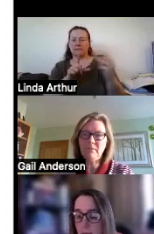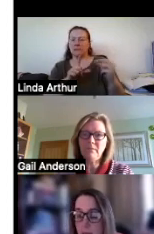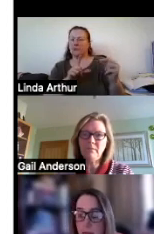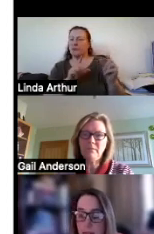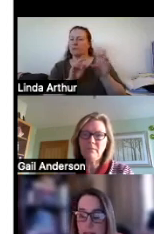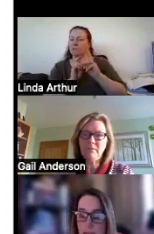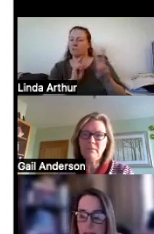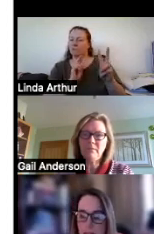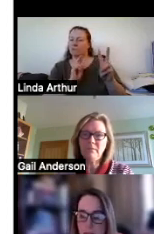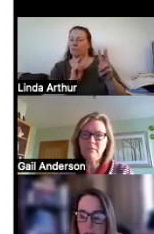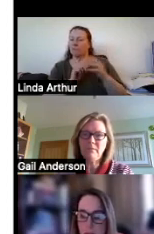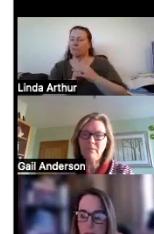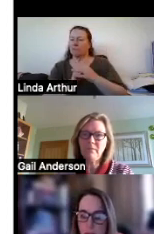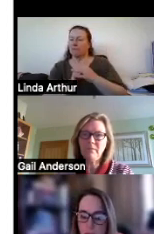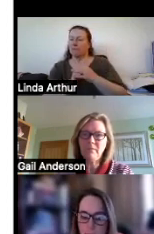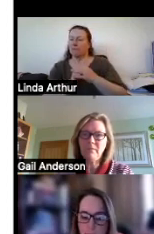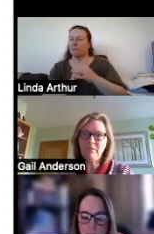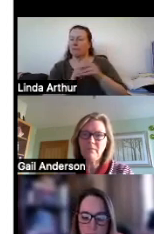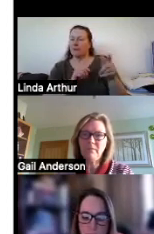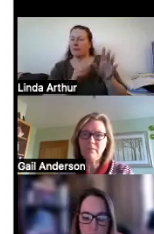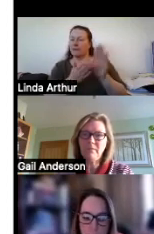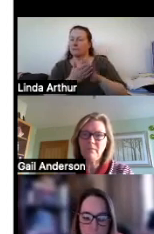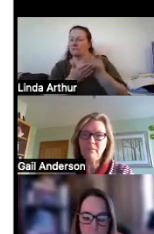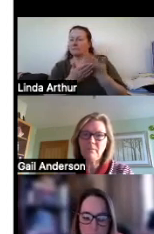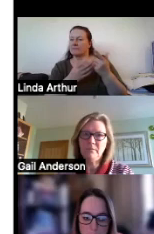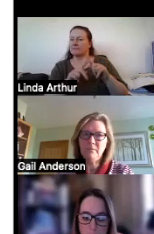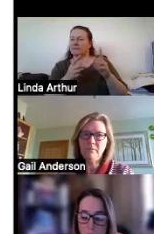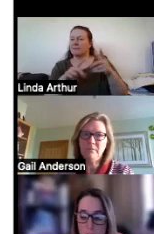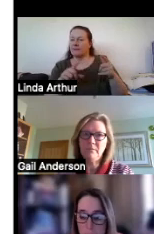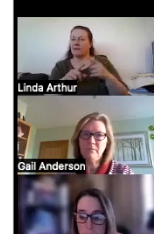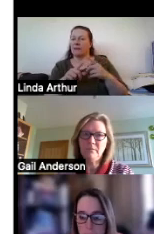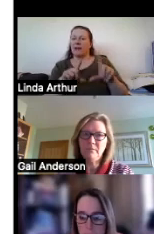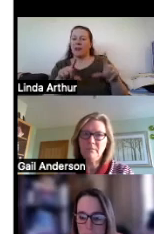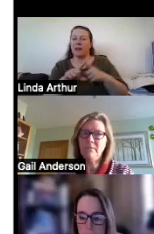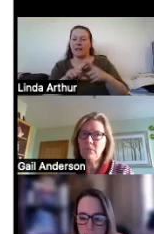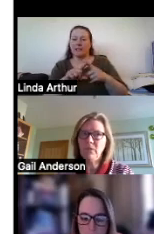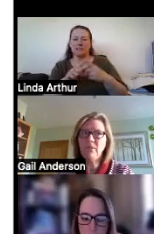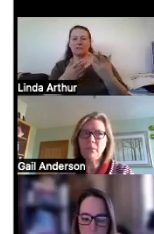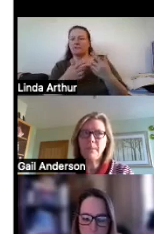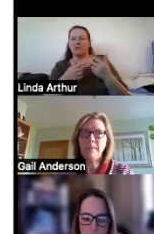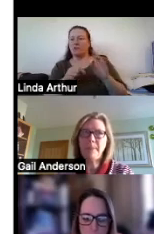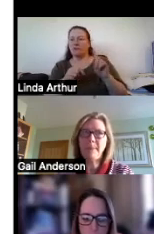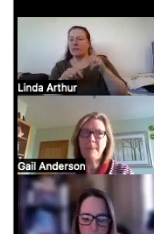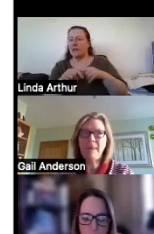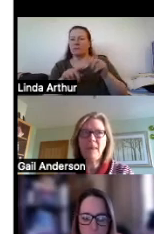then those can be translated into another language if English isn't your first language as well.